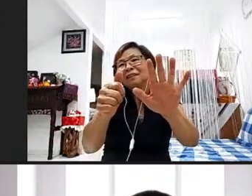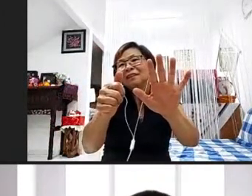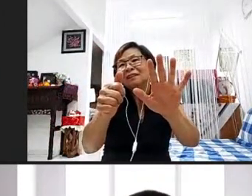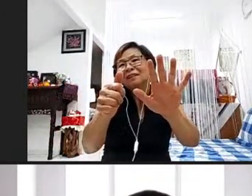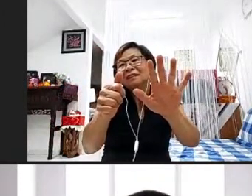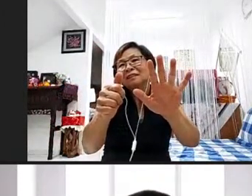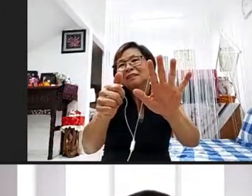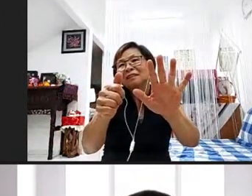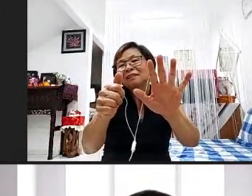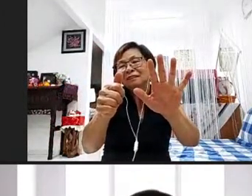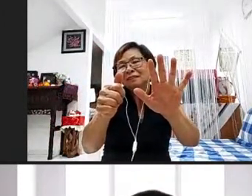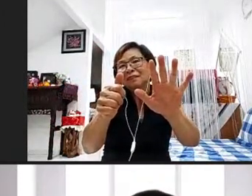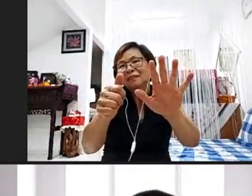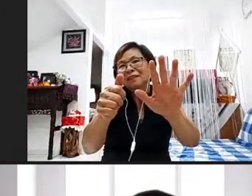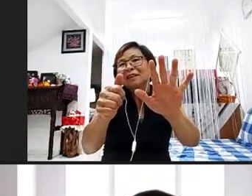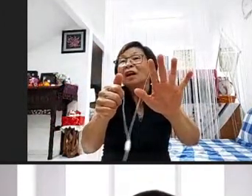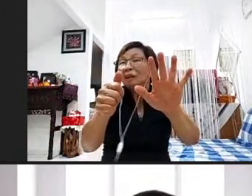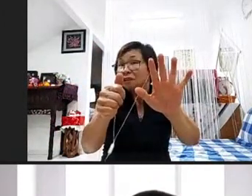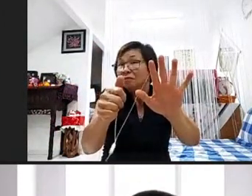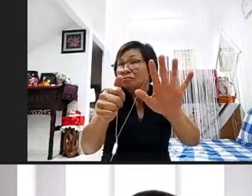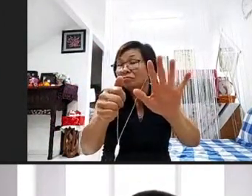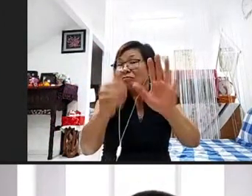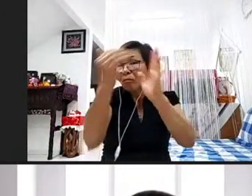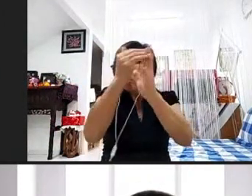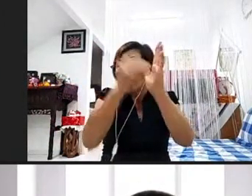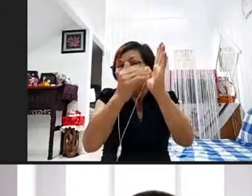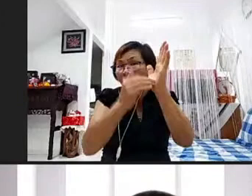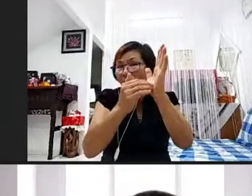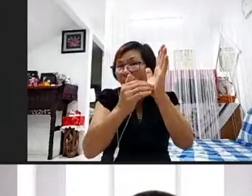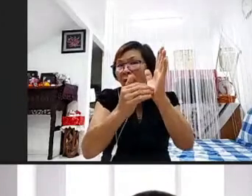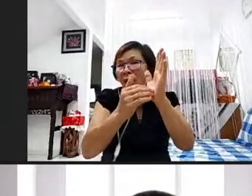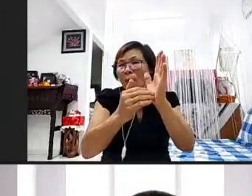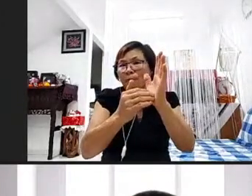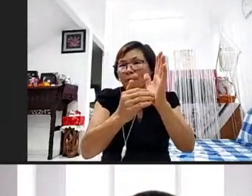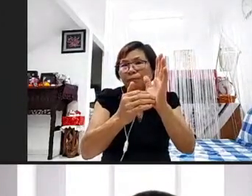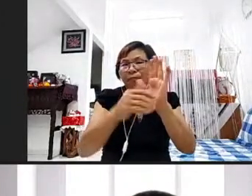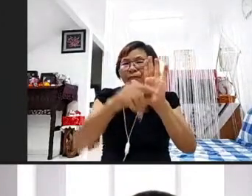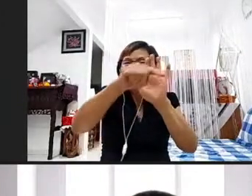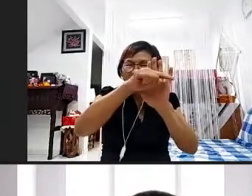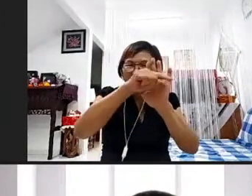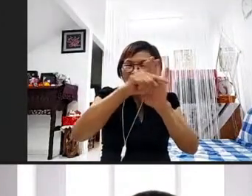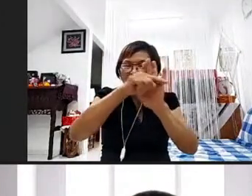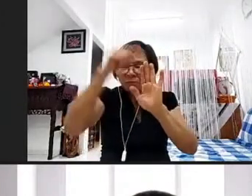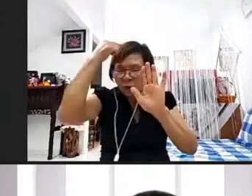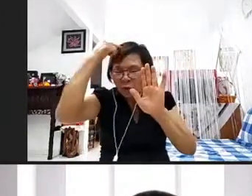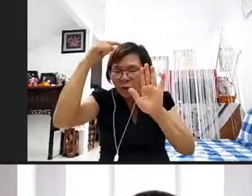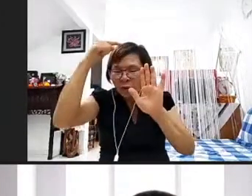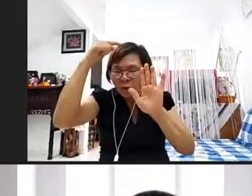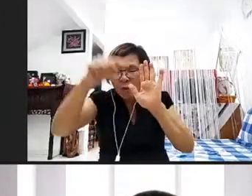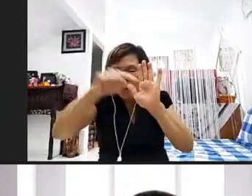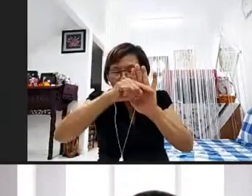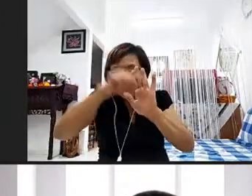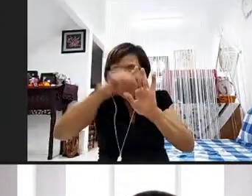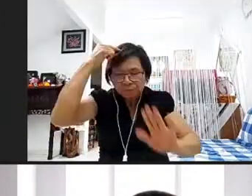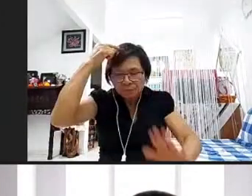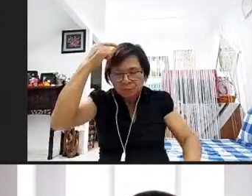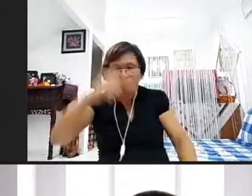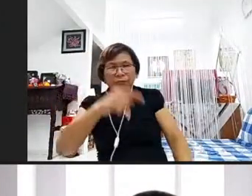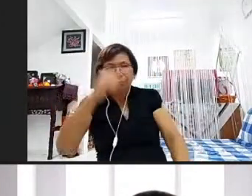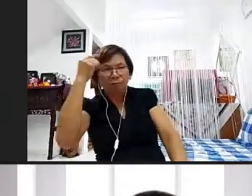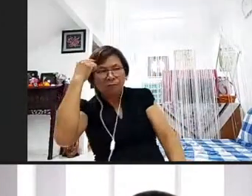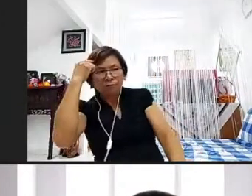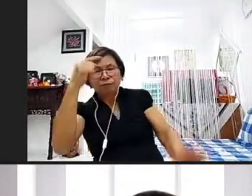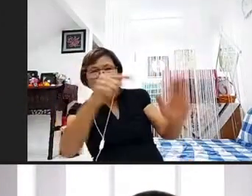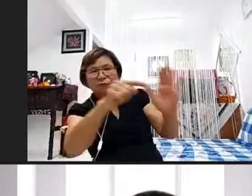effort, where if you have negative thoughts, then if you are aware that the negative thoughts is